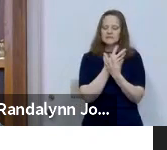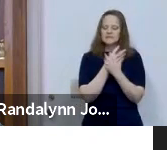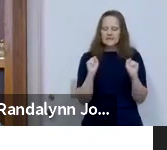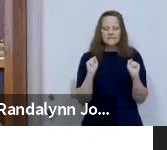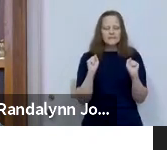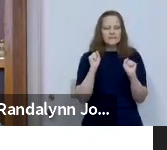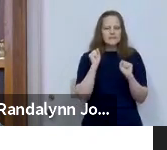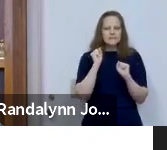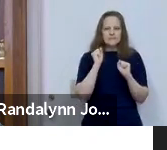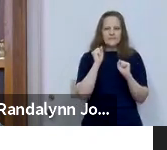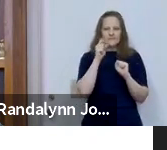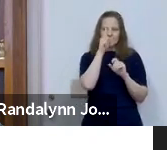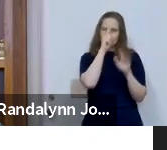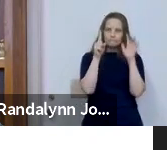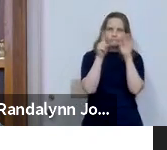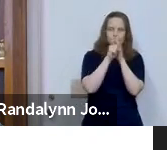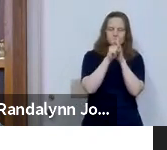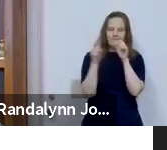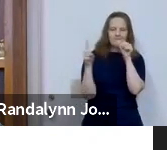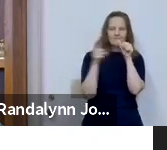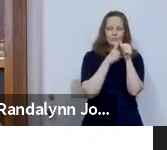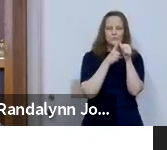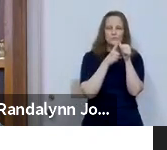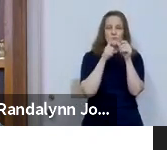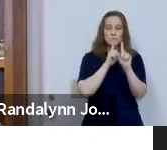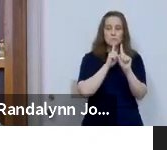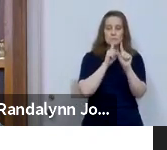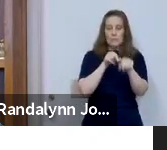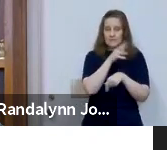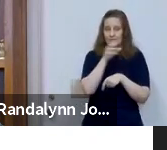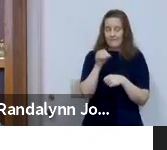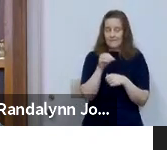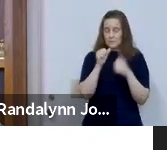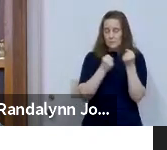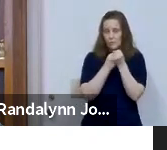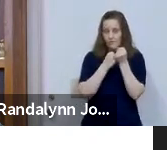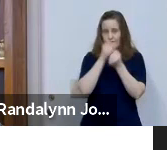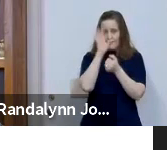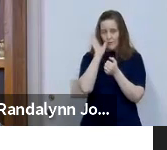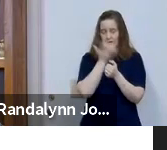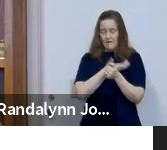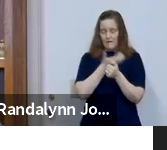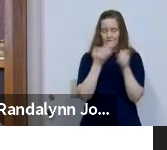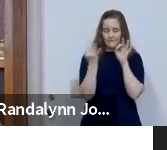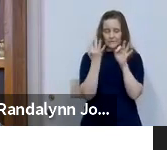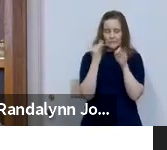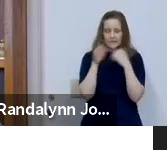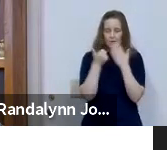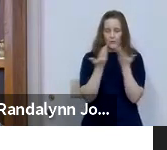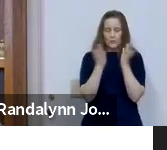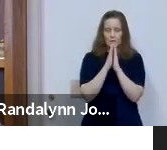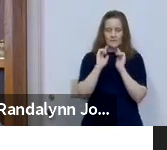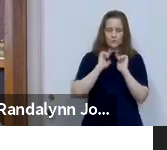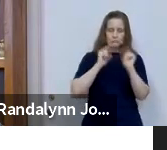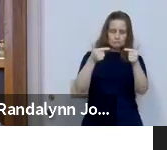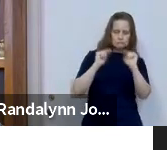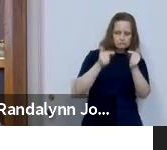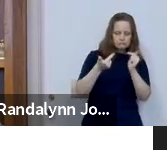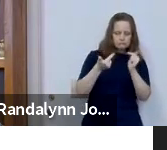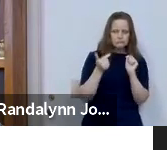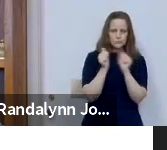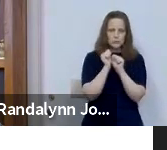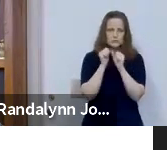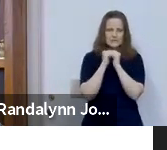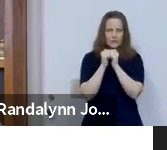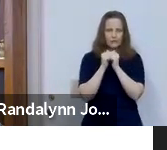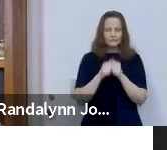their mind and have been very responsive and supportive in any of our feedback and any of our requests as we've gone back and worked with them. We've